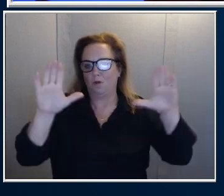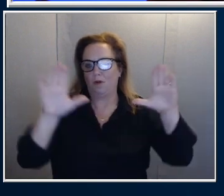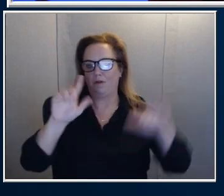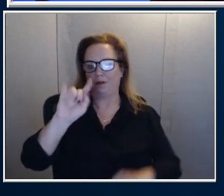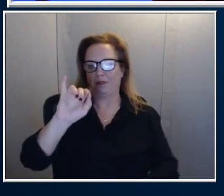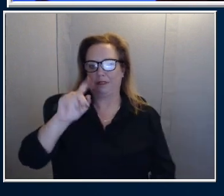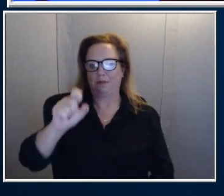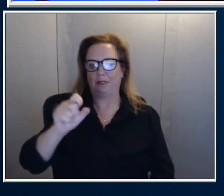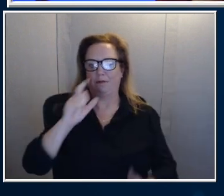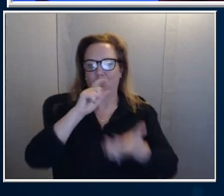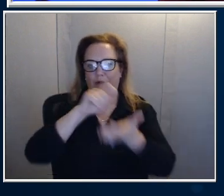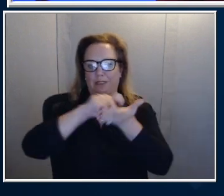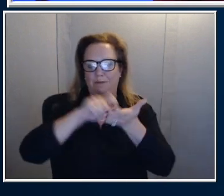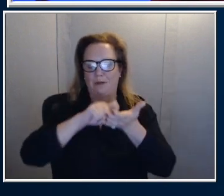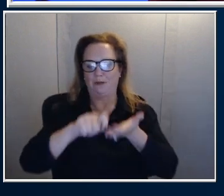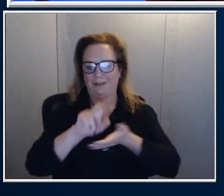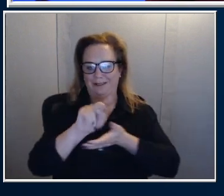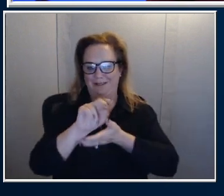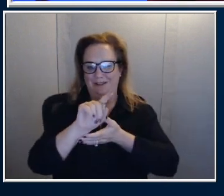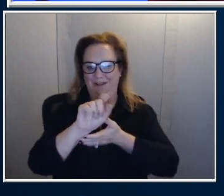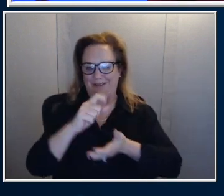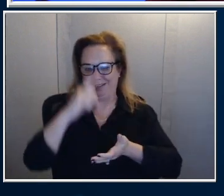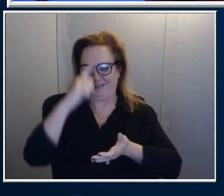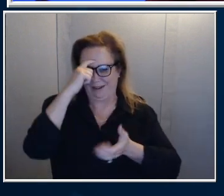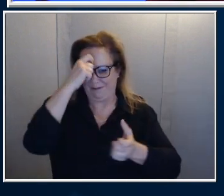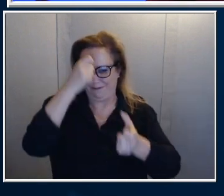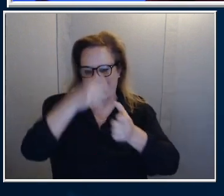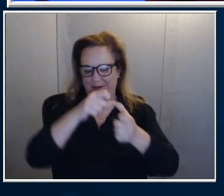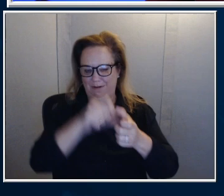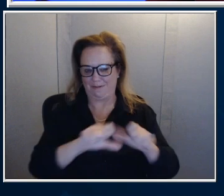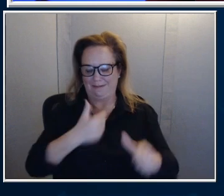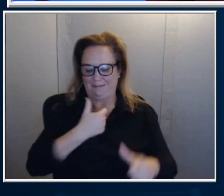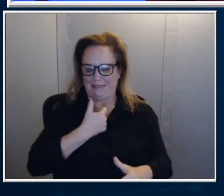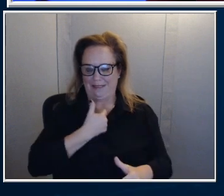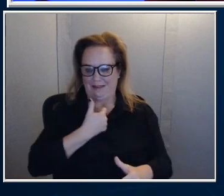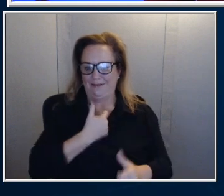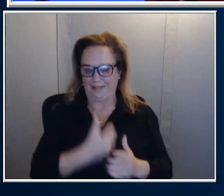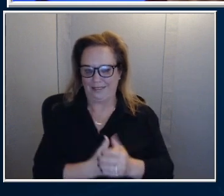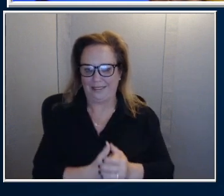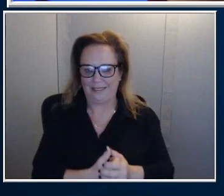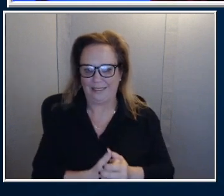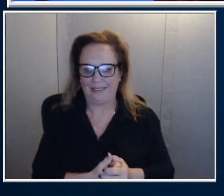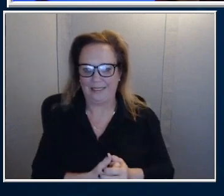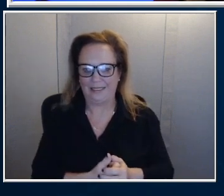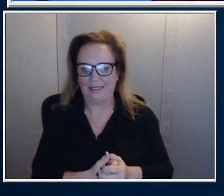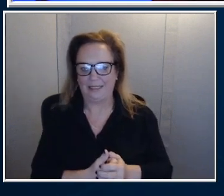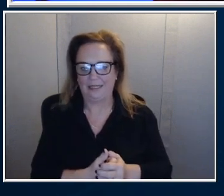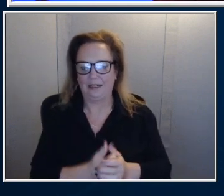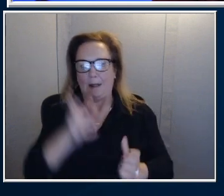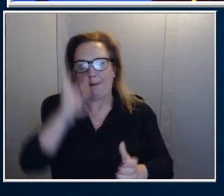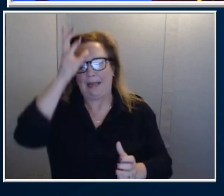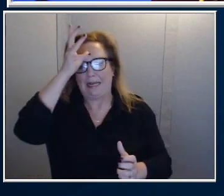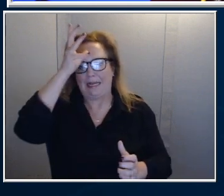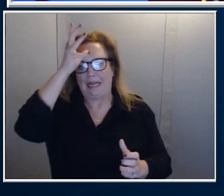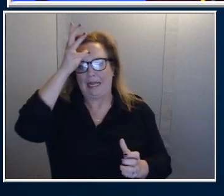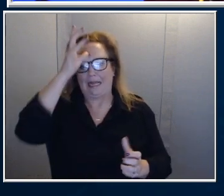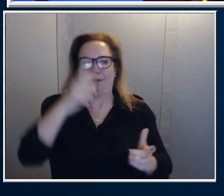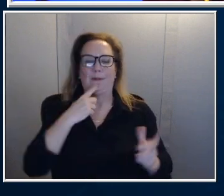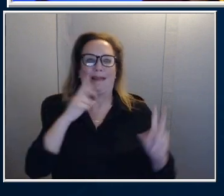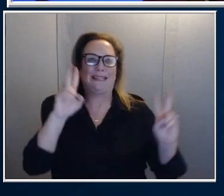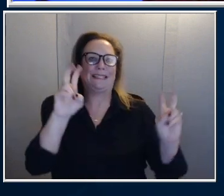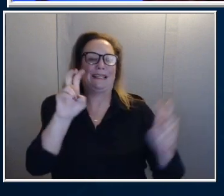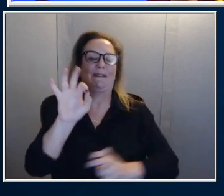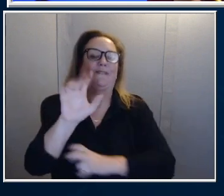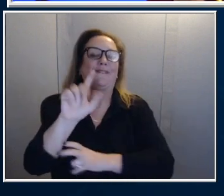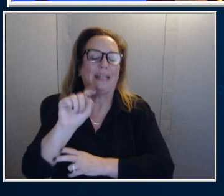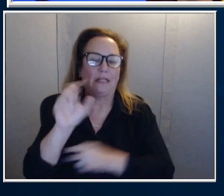just trying to take some mental notes as you were saying that to make sure I'm doing it right. So let's say my dad doesn't technically fit his car.